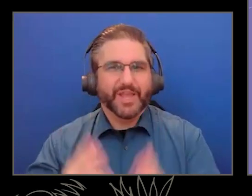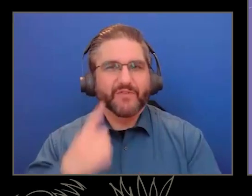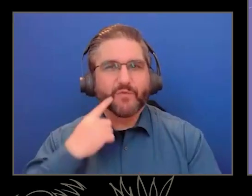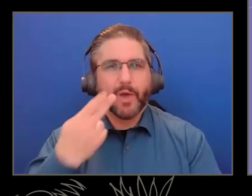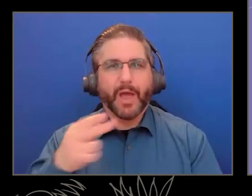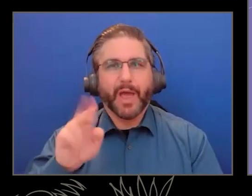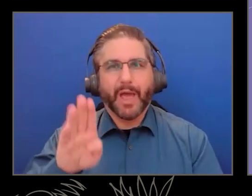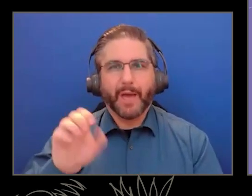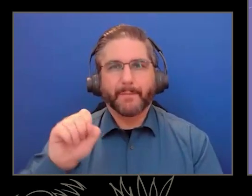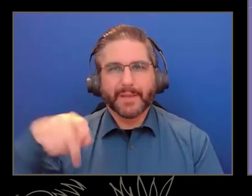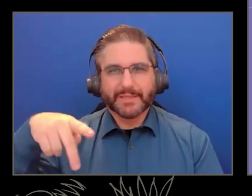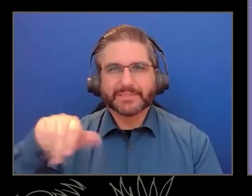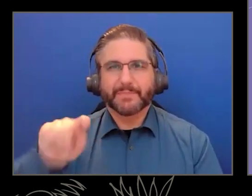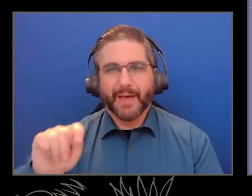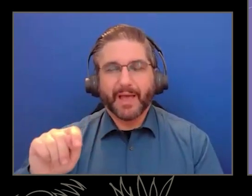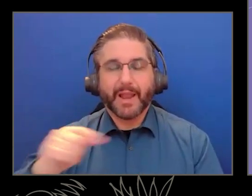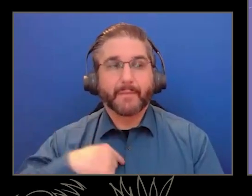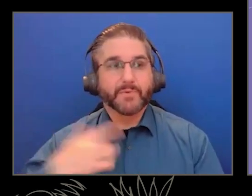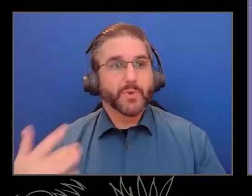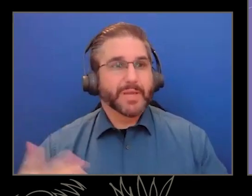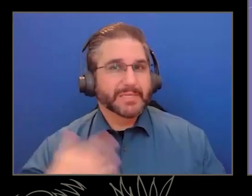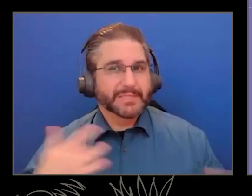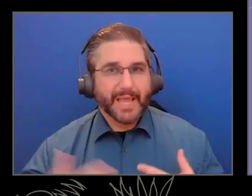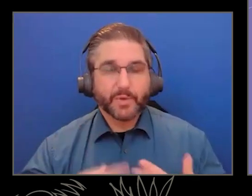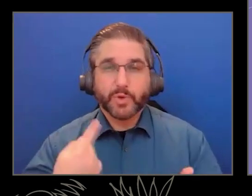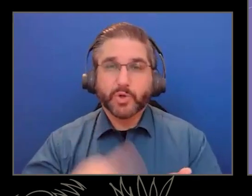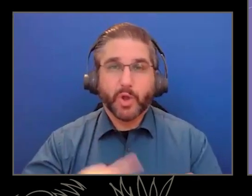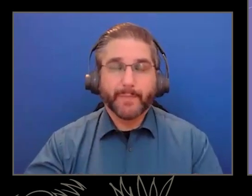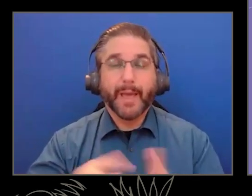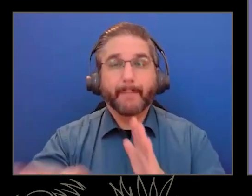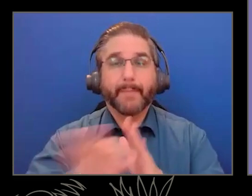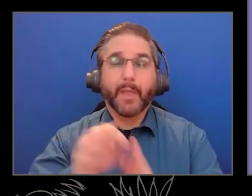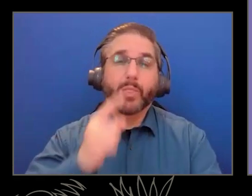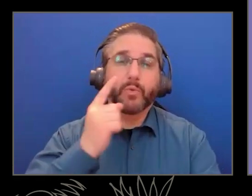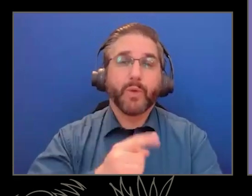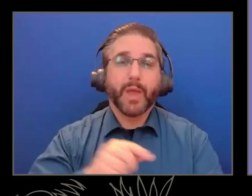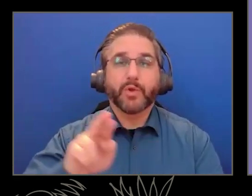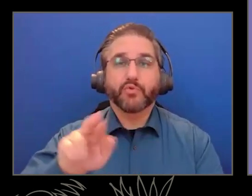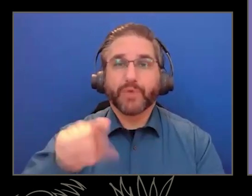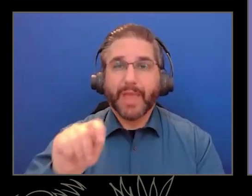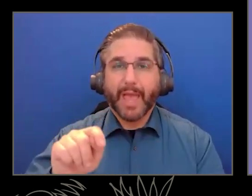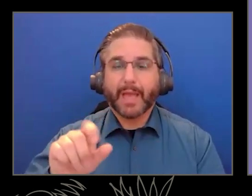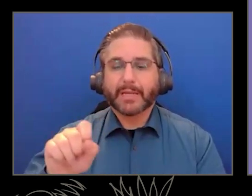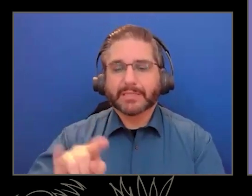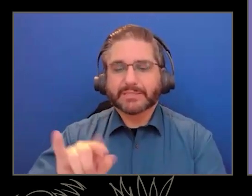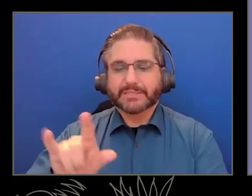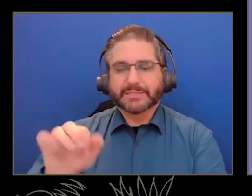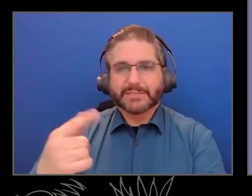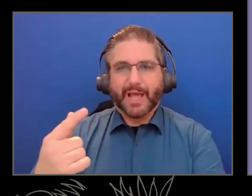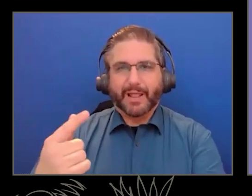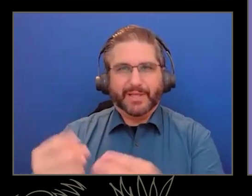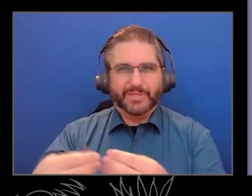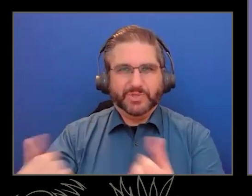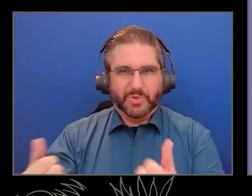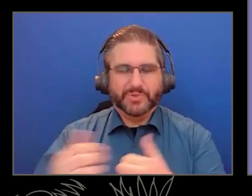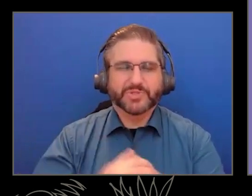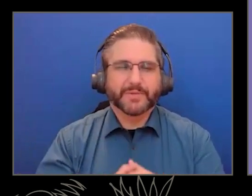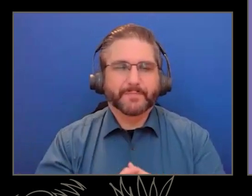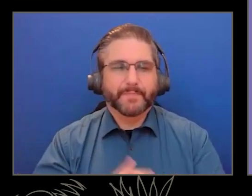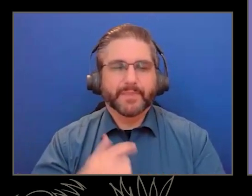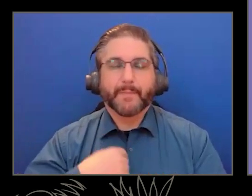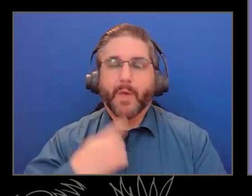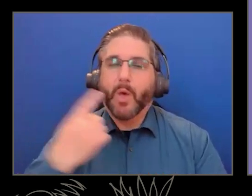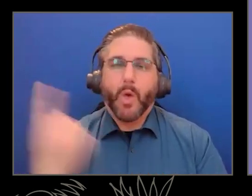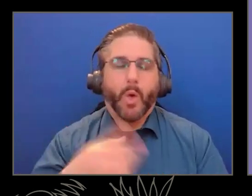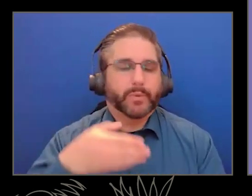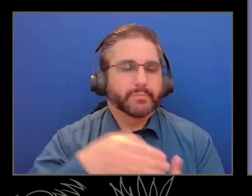today about how to choose the right React styling solution. So I am always on TikTok. It's one